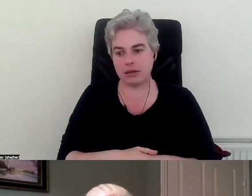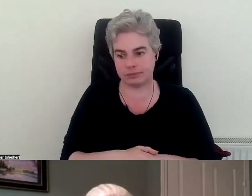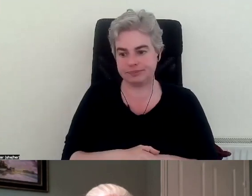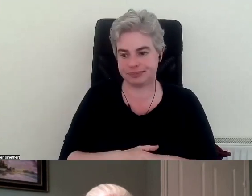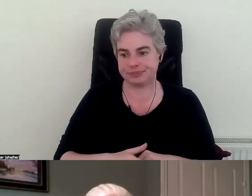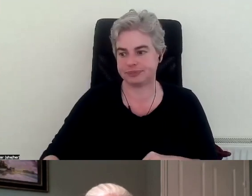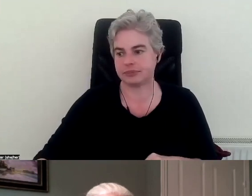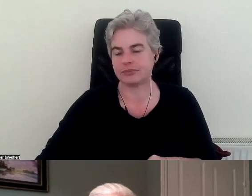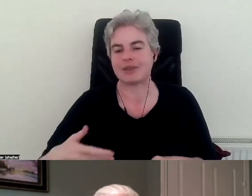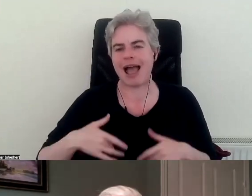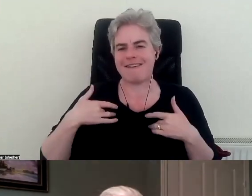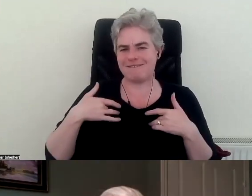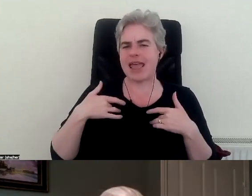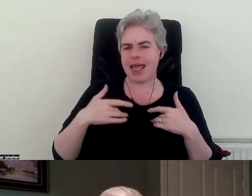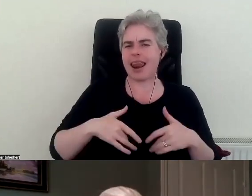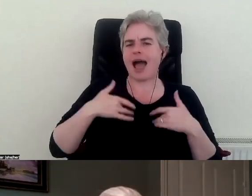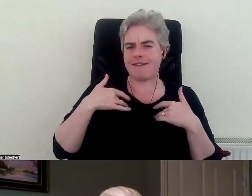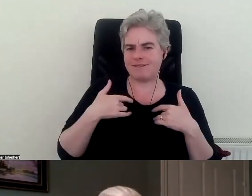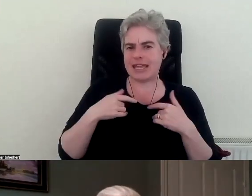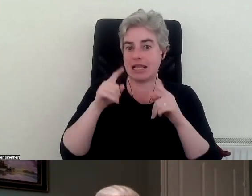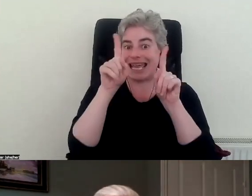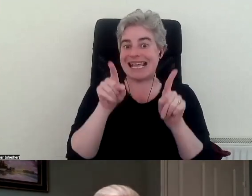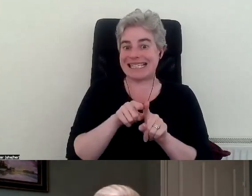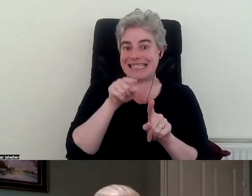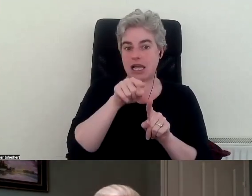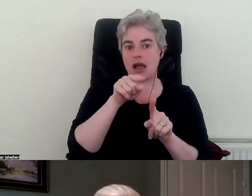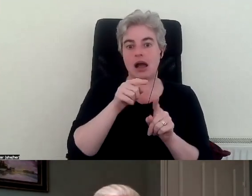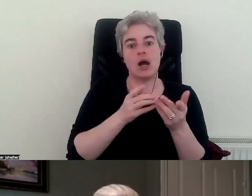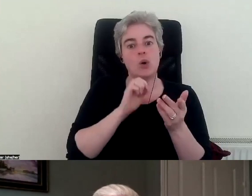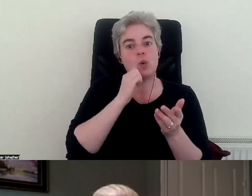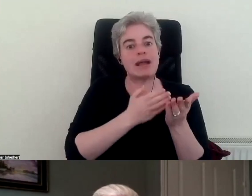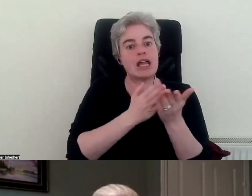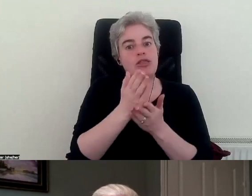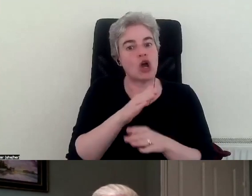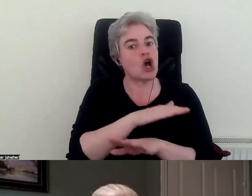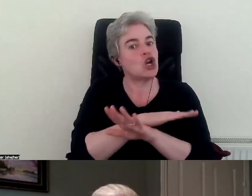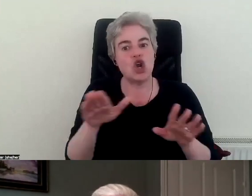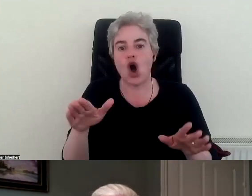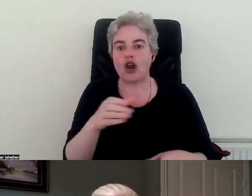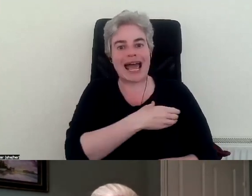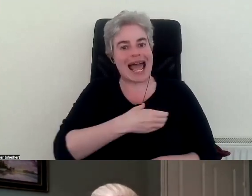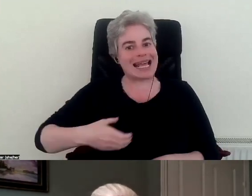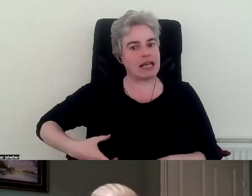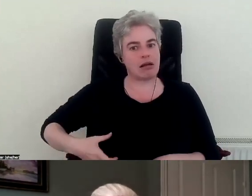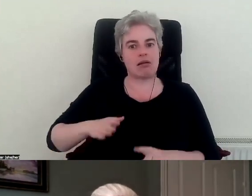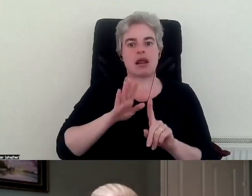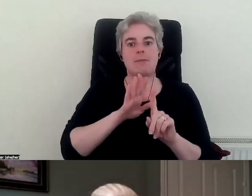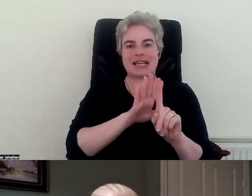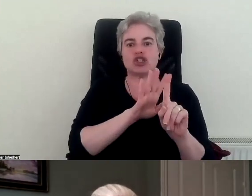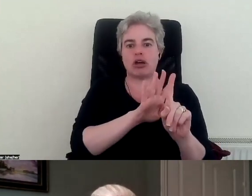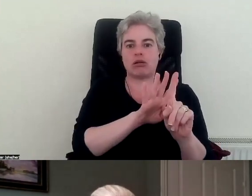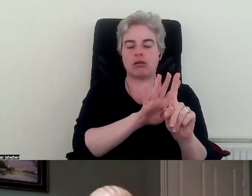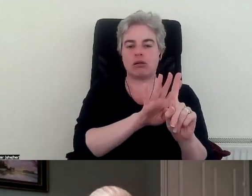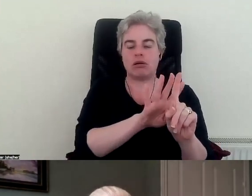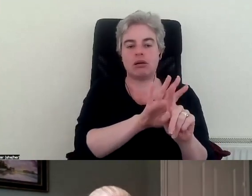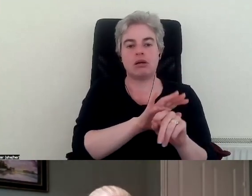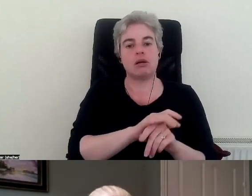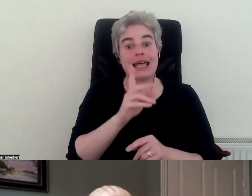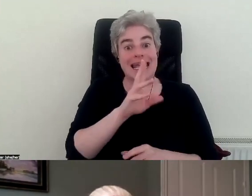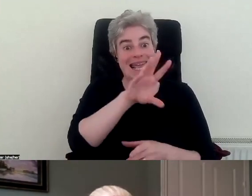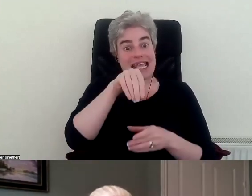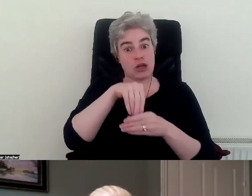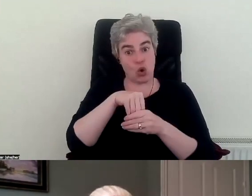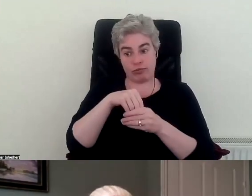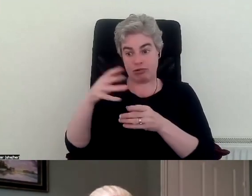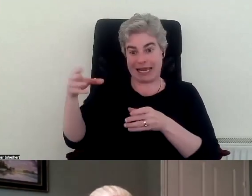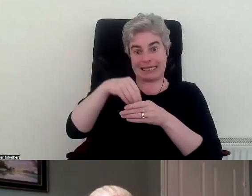my suspicion is that in India, that would have been by the non-Anglican mission that was then incorporated